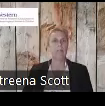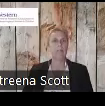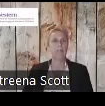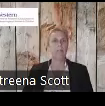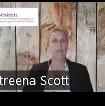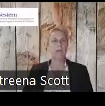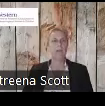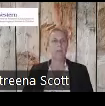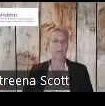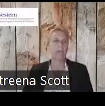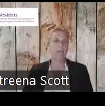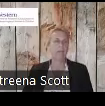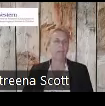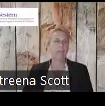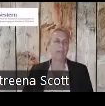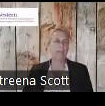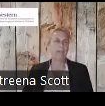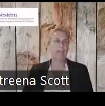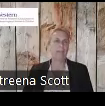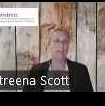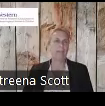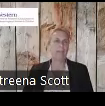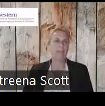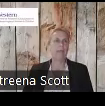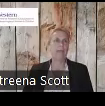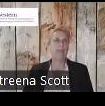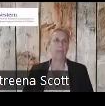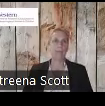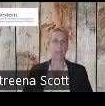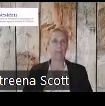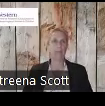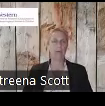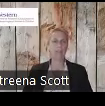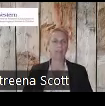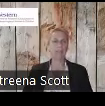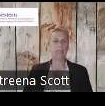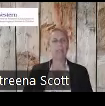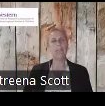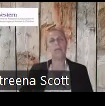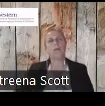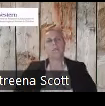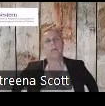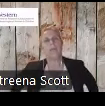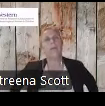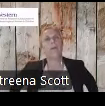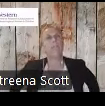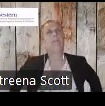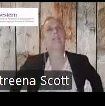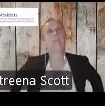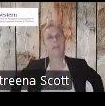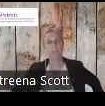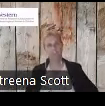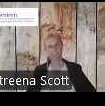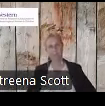So just before I invite our 2 speakers to present, I wanted to give a tiny bit of context about the